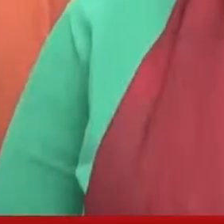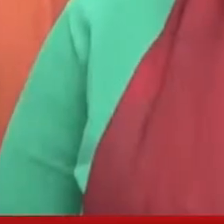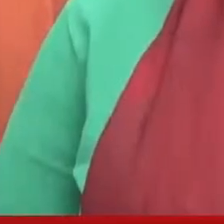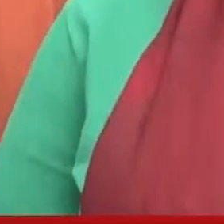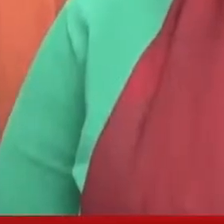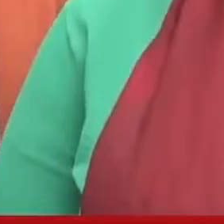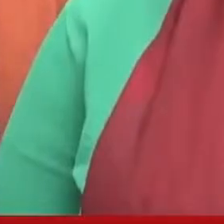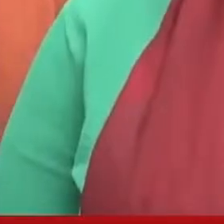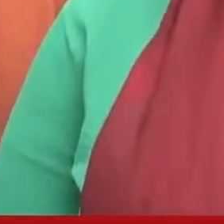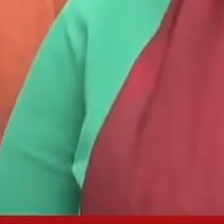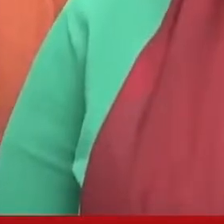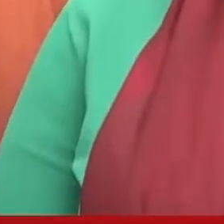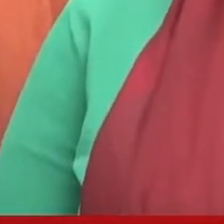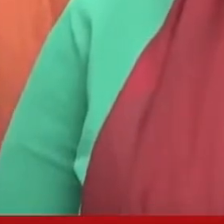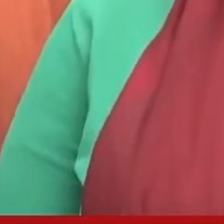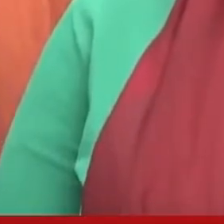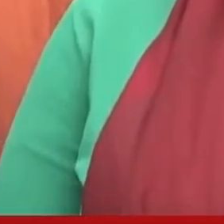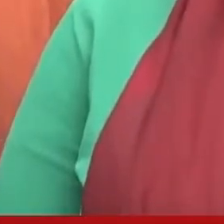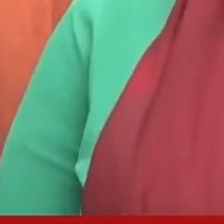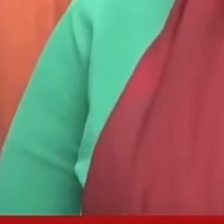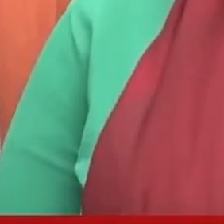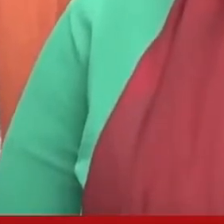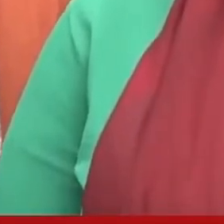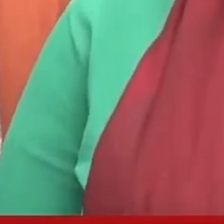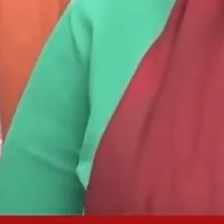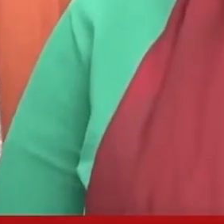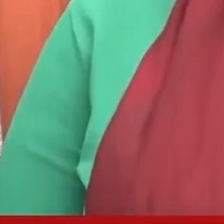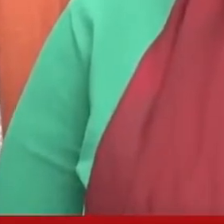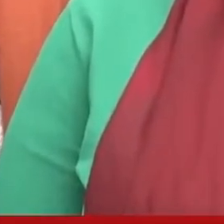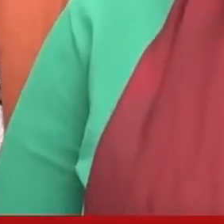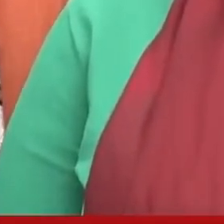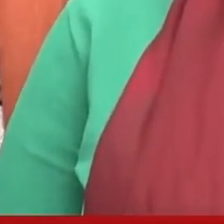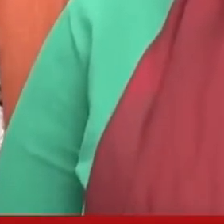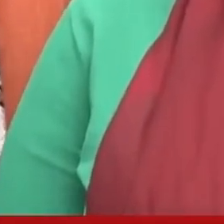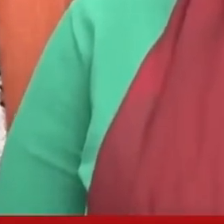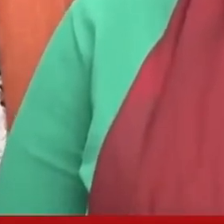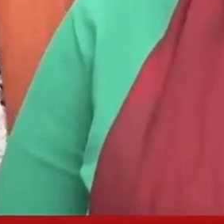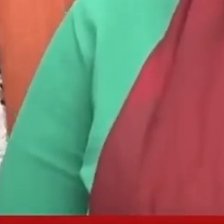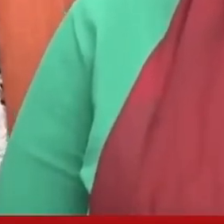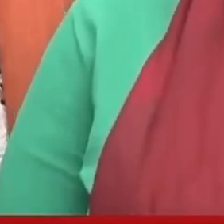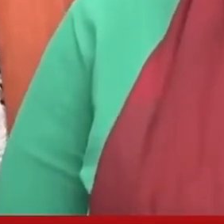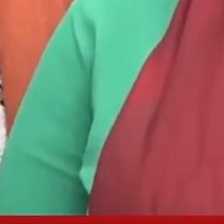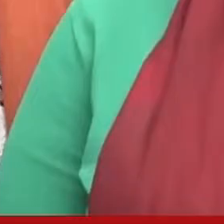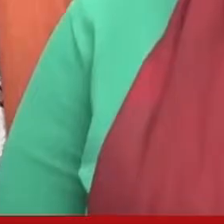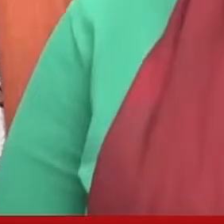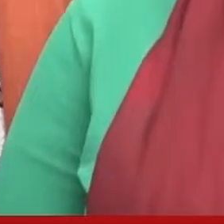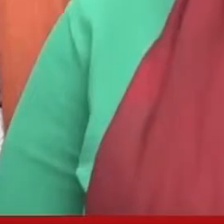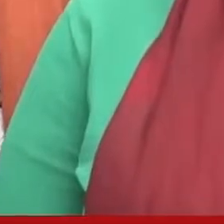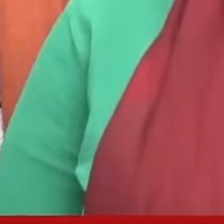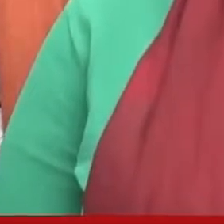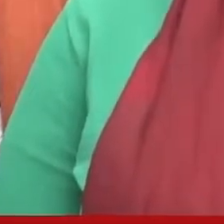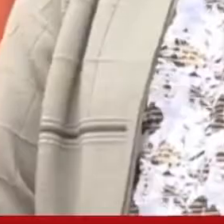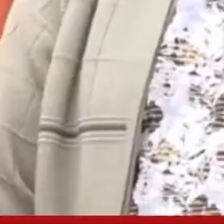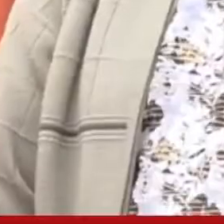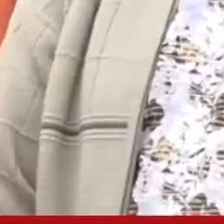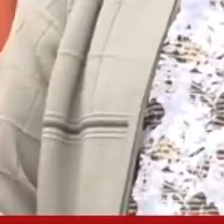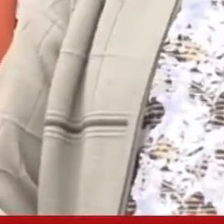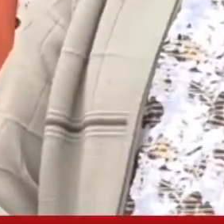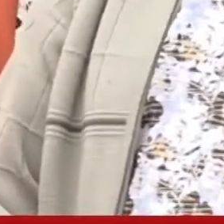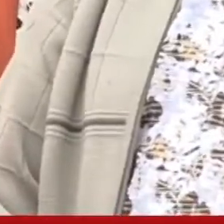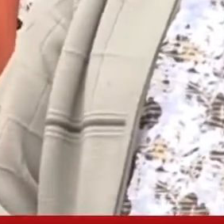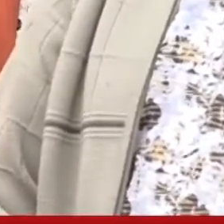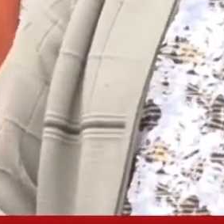Sisi kama wabunge na wale tunapitisha sheria yote kwa bunge, hatujaona pesa kama hiyo zimepotea. Tungetaka kuambiwa ukweli. This